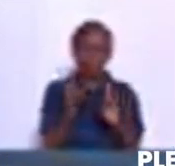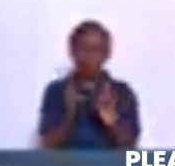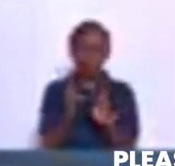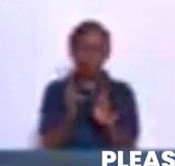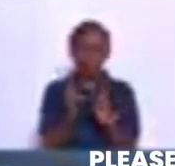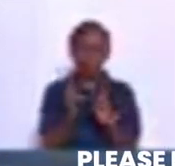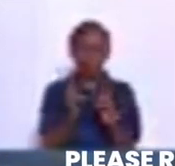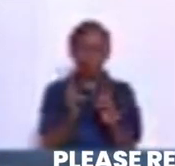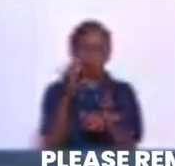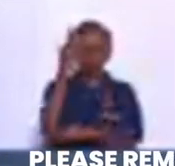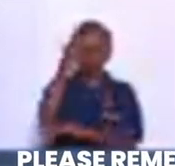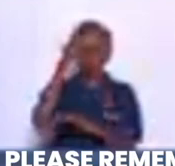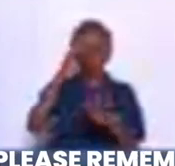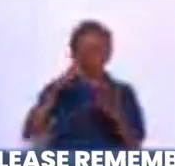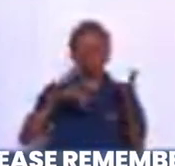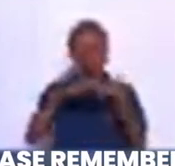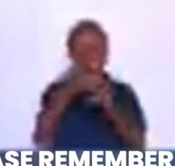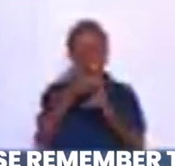you know what next?